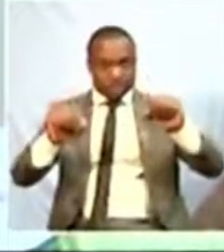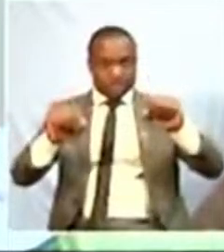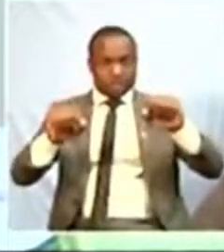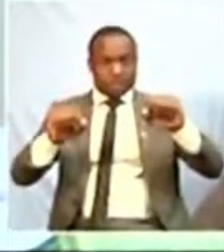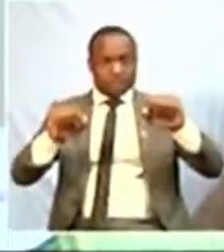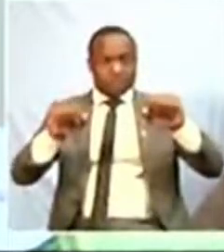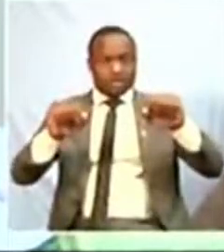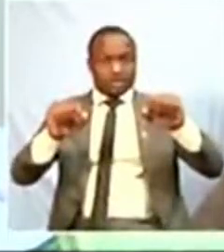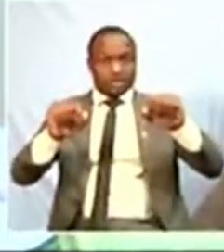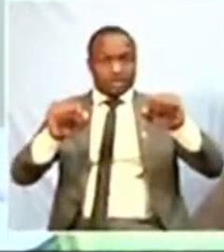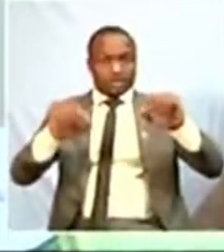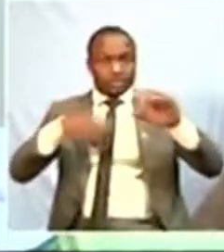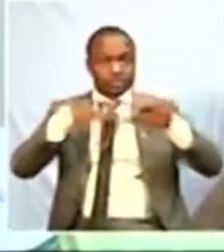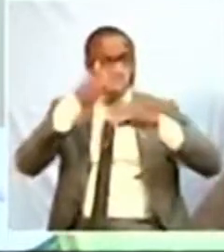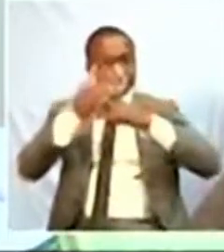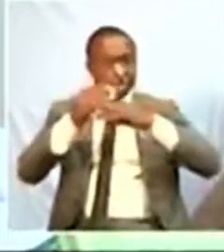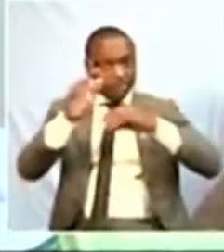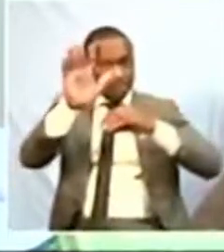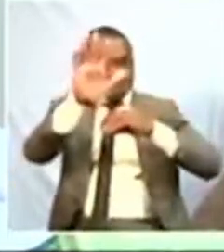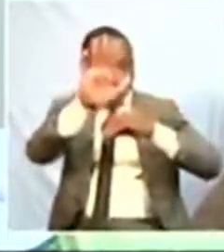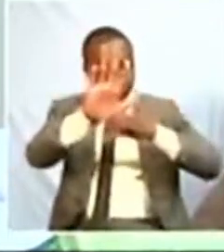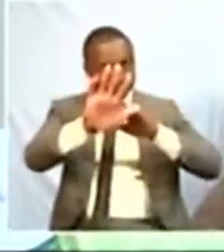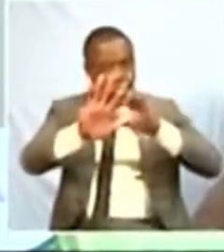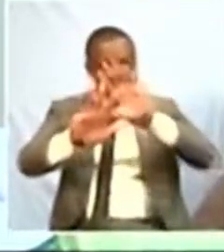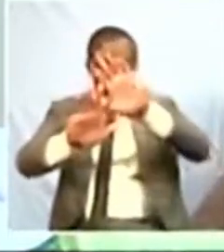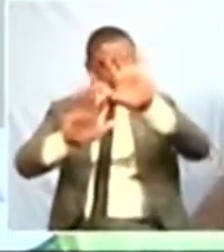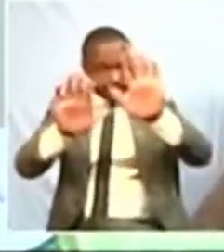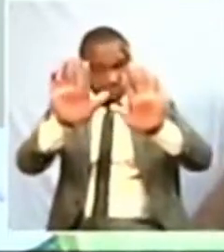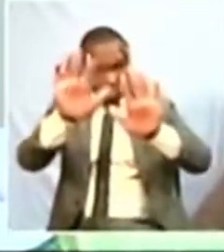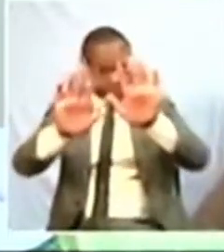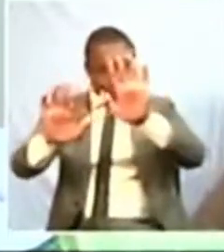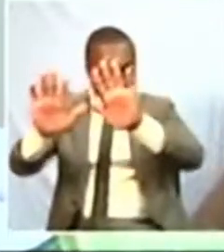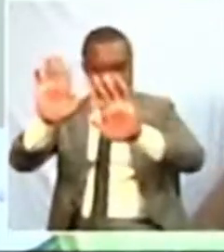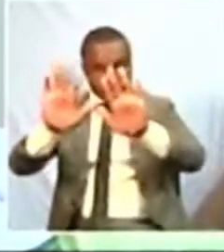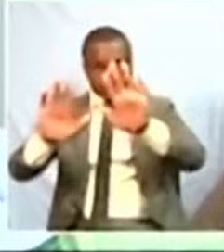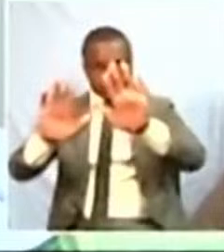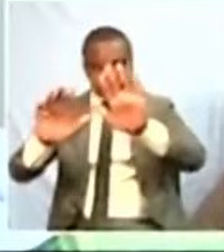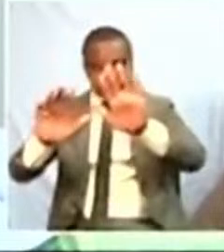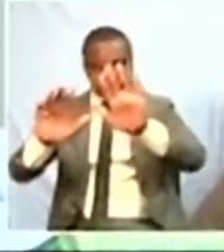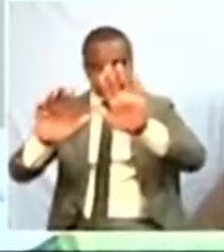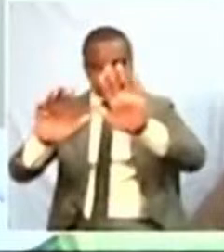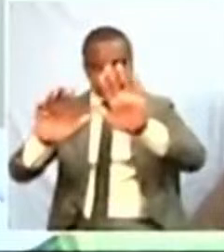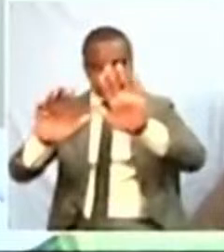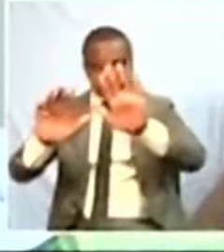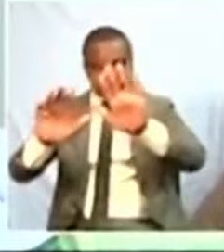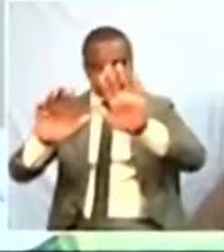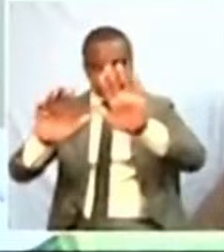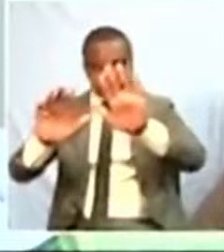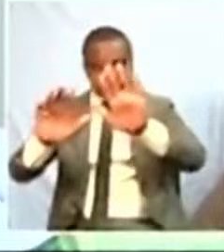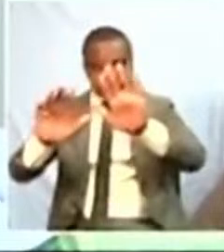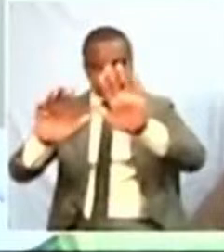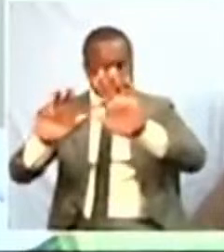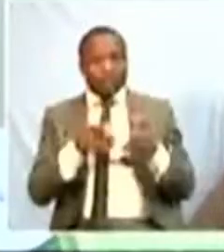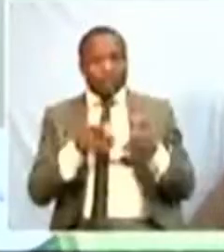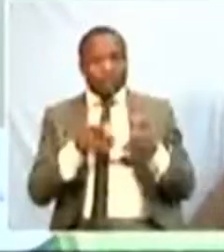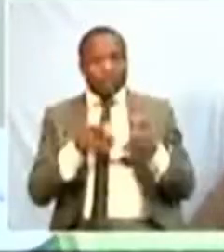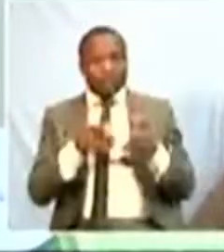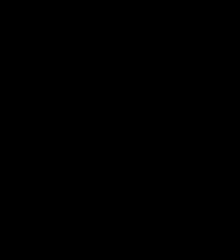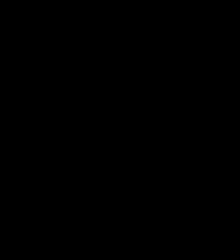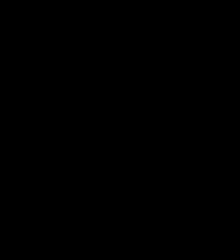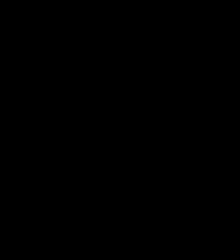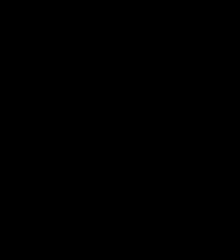rafters and everything. Then later on, as you knew that you were coming, you went and said, no, this was not properly